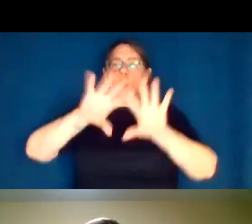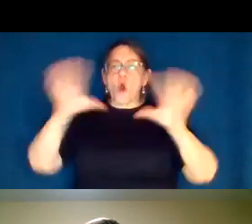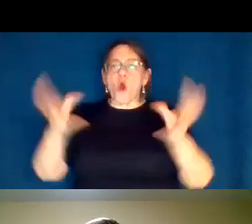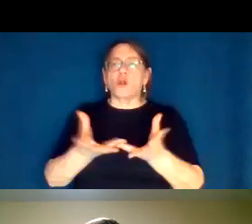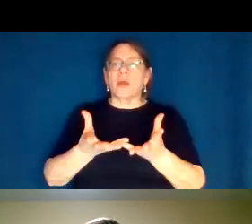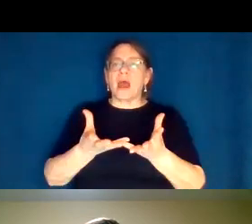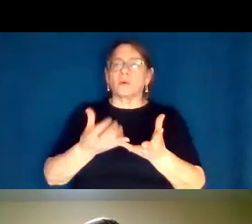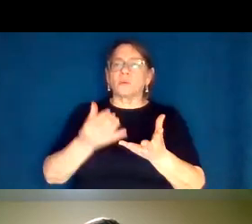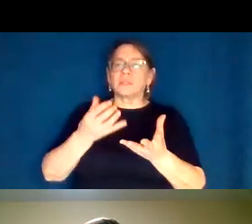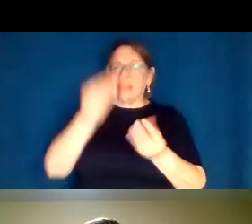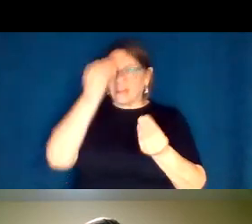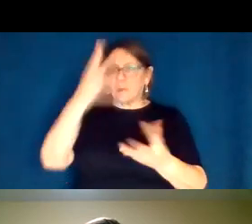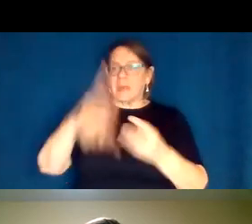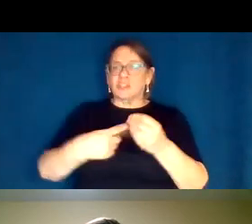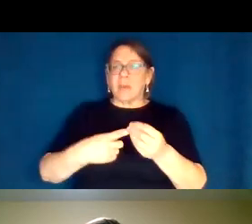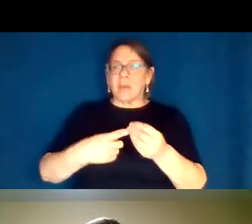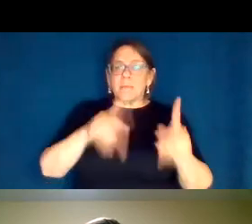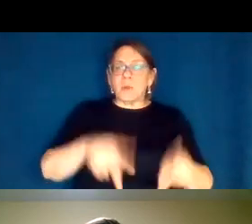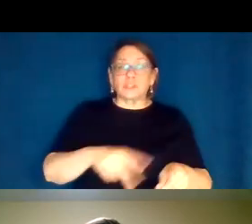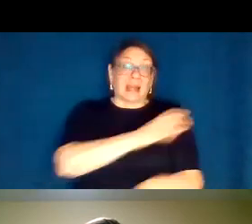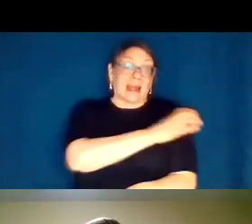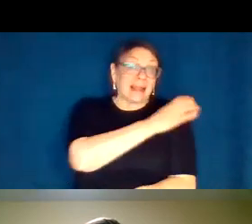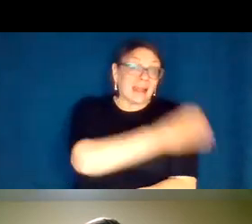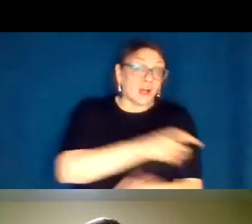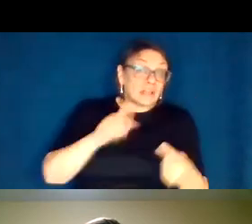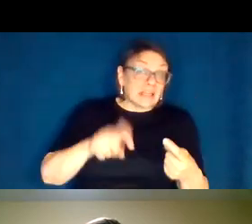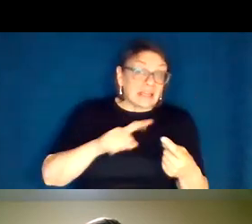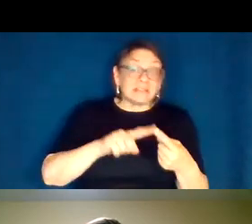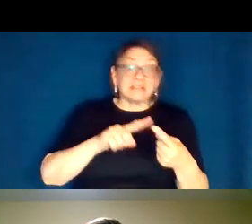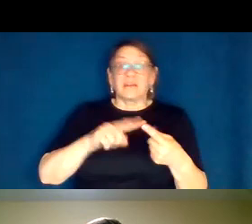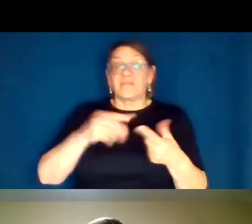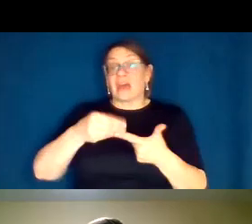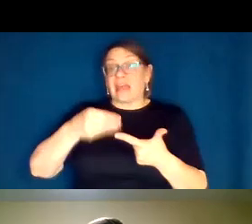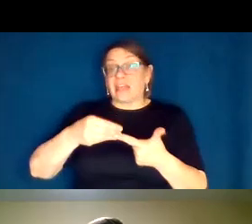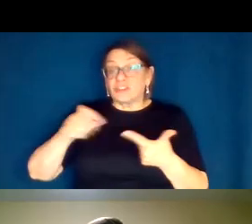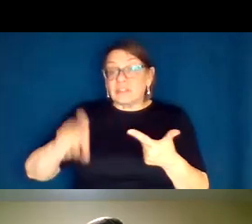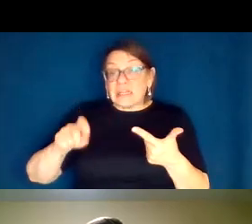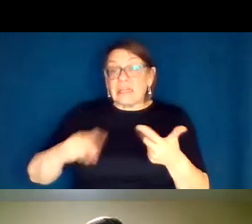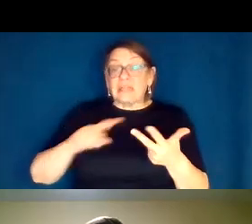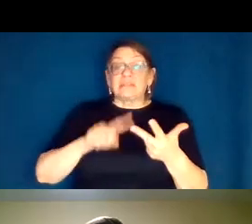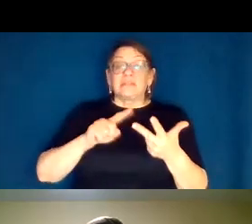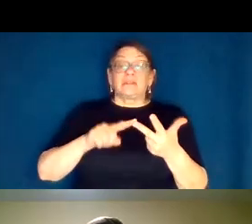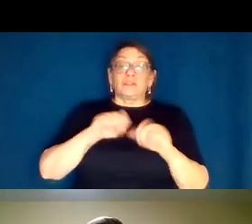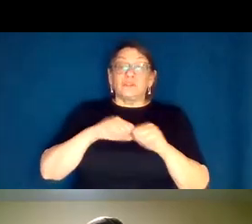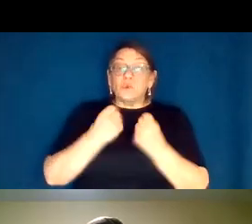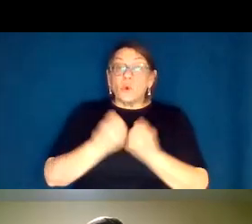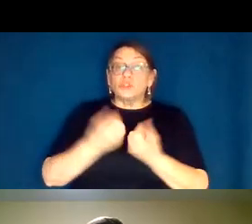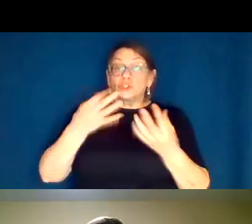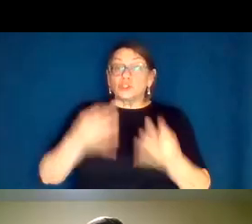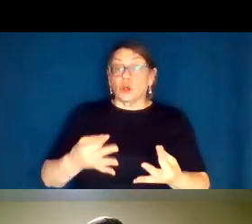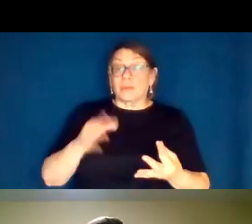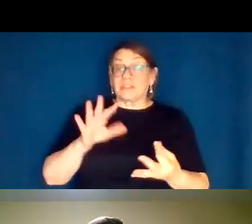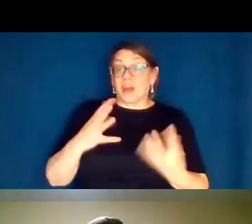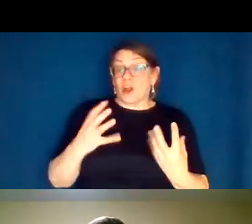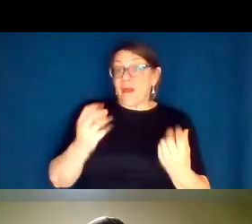is it's going to be their clinical needs, their financial needs, aspects about social determinants of health, right? Like